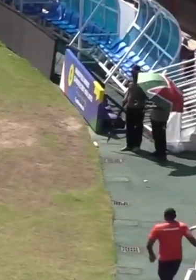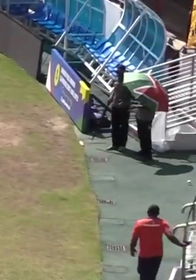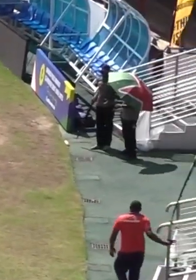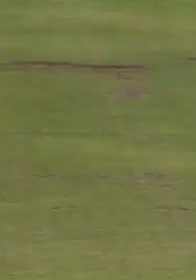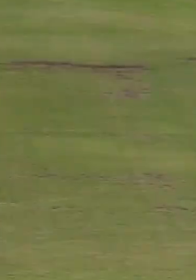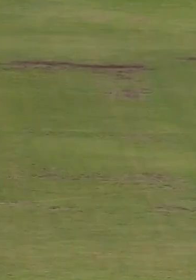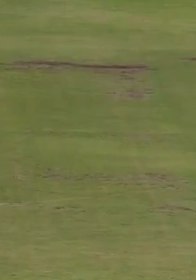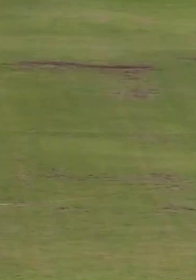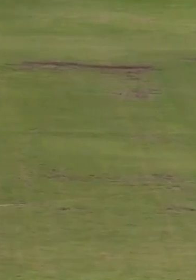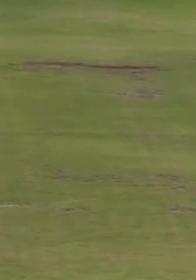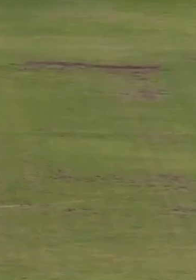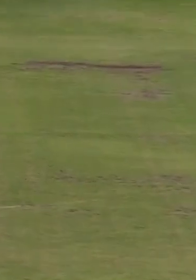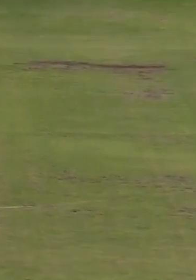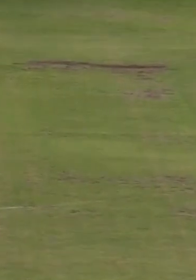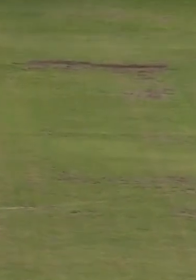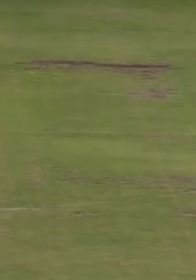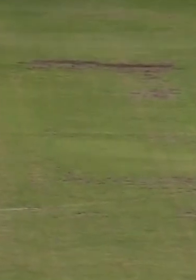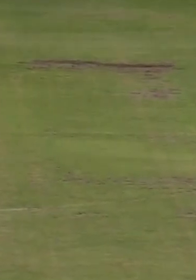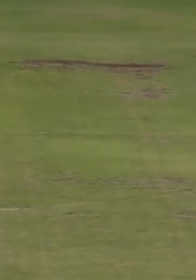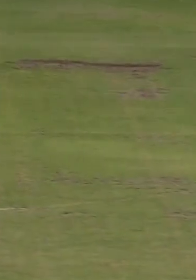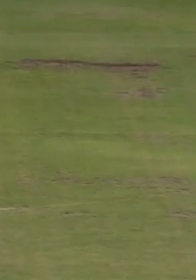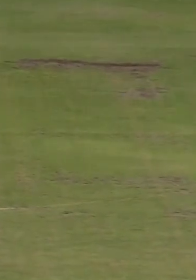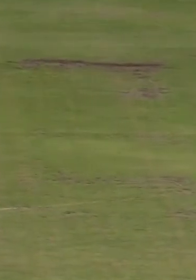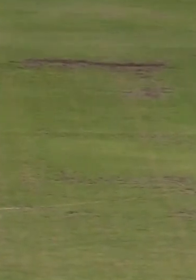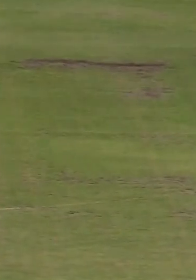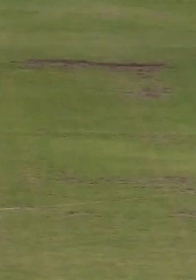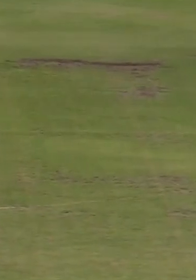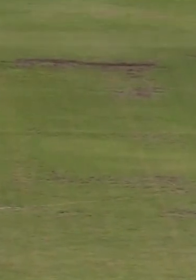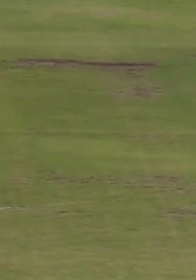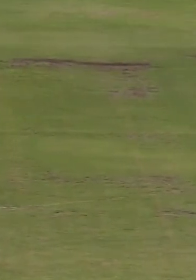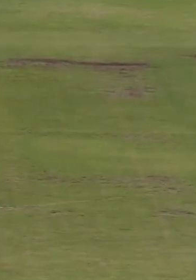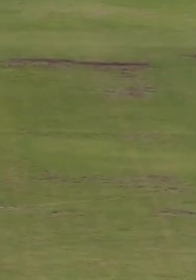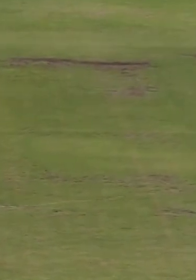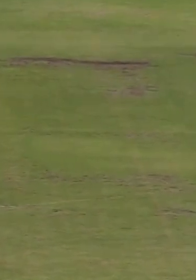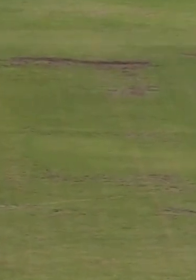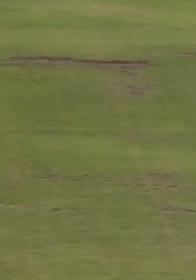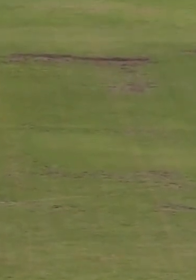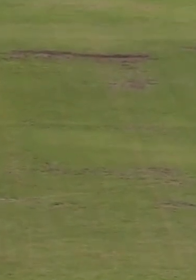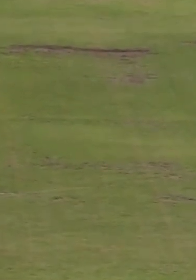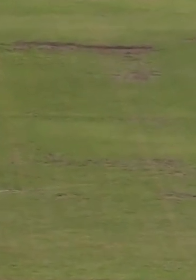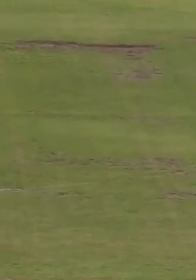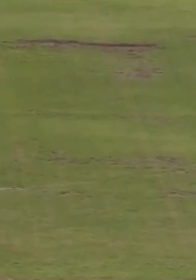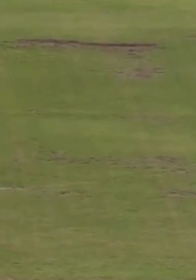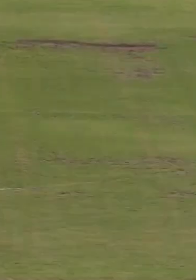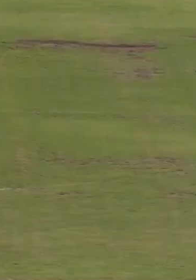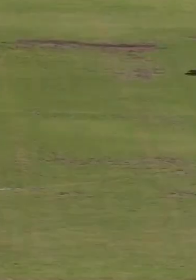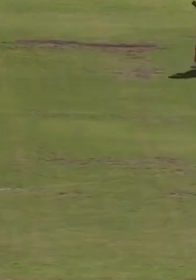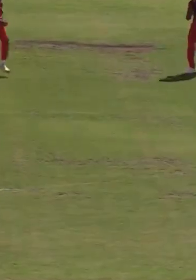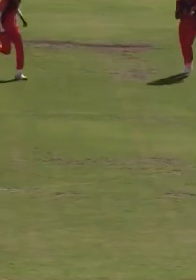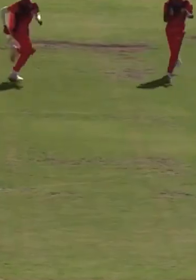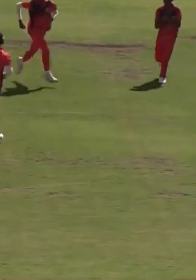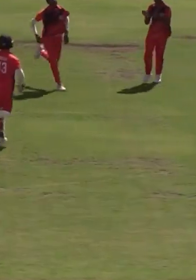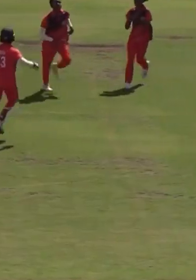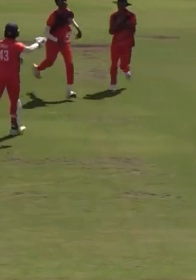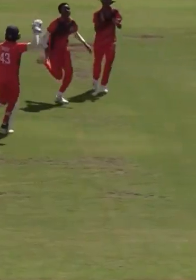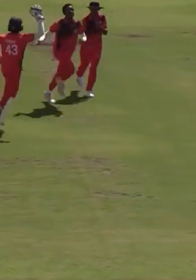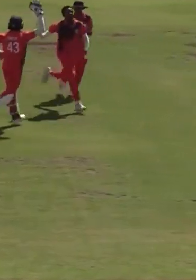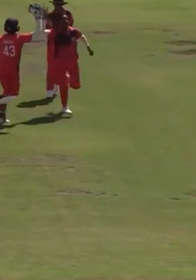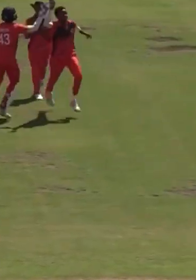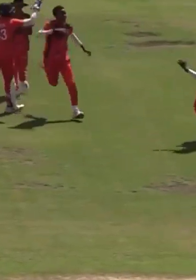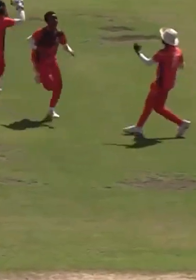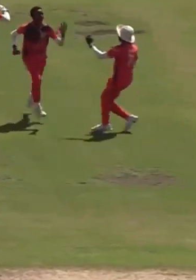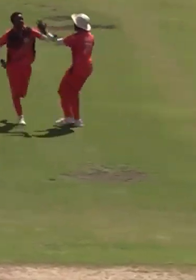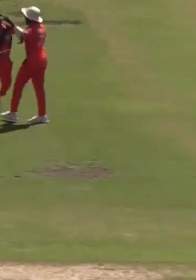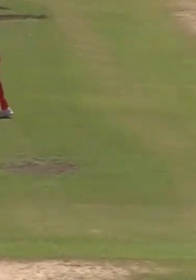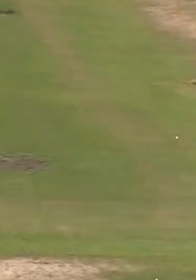square. But Wiggins went for one too many. Zari Carter gets the breakthrough for Queen's College. Wiggins gone